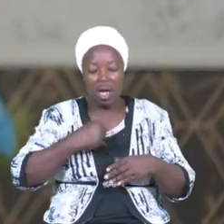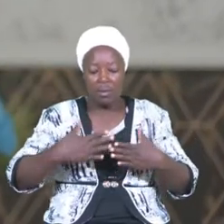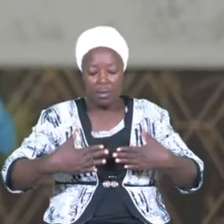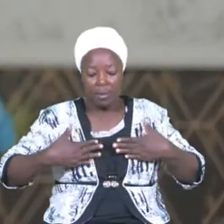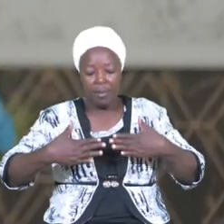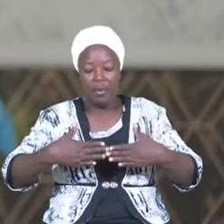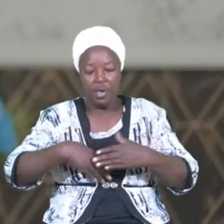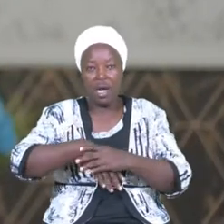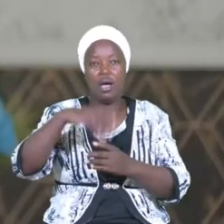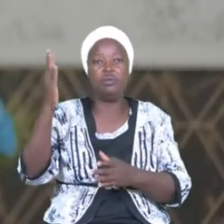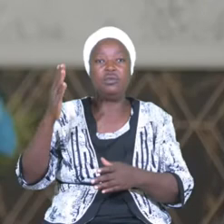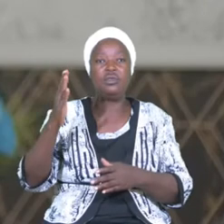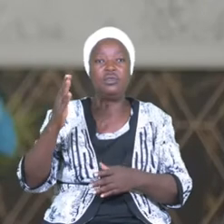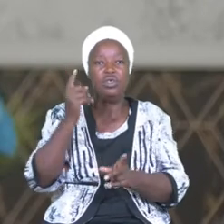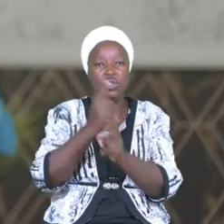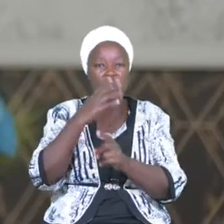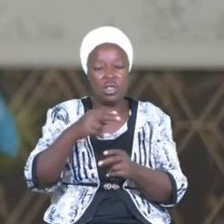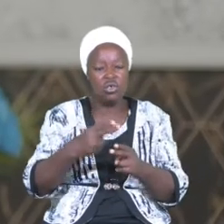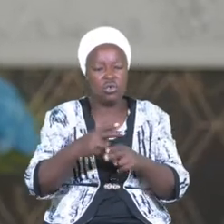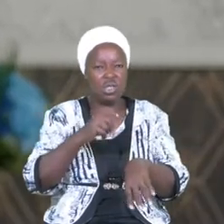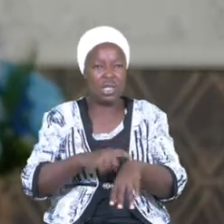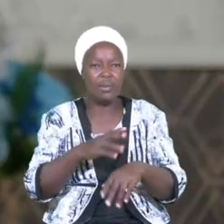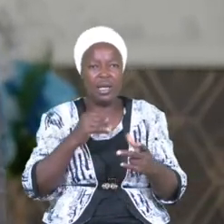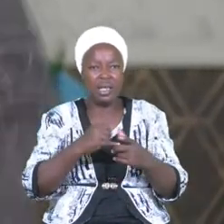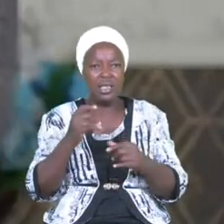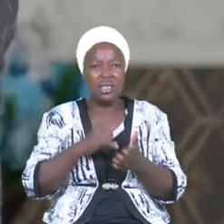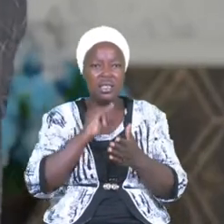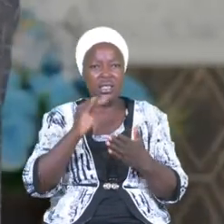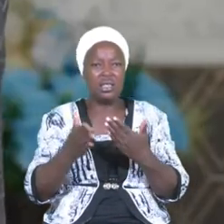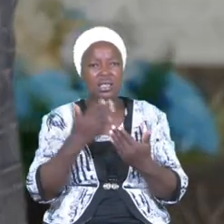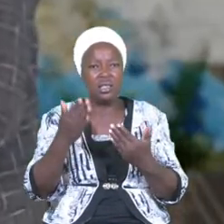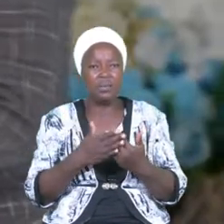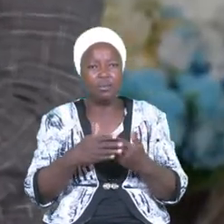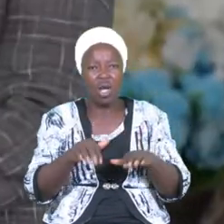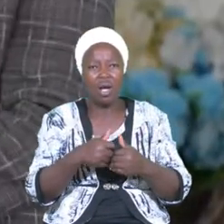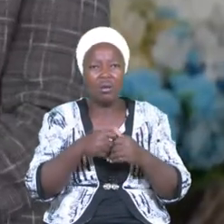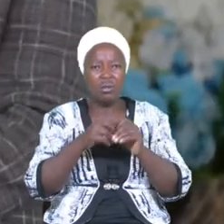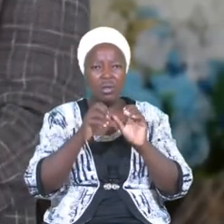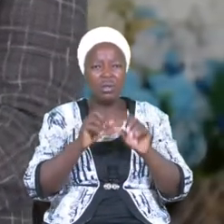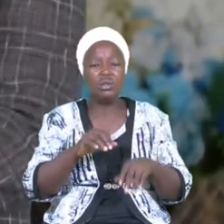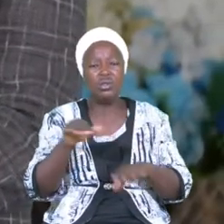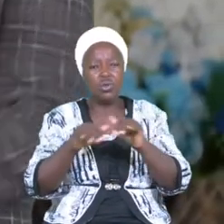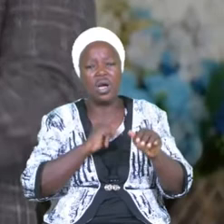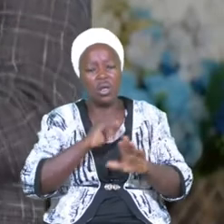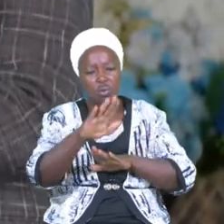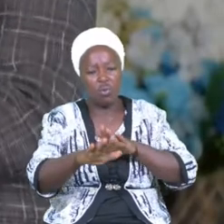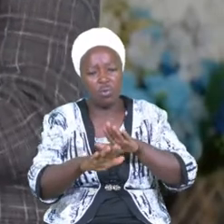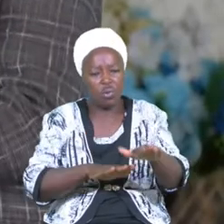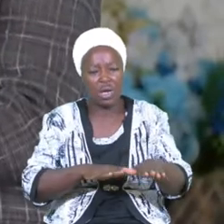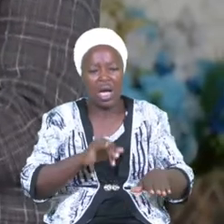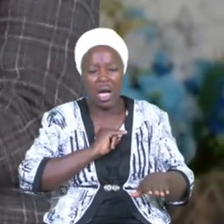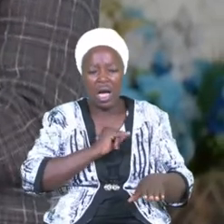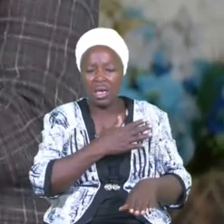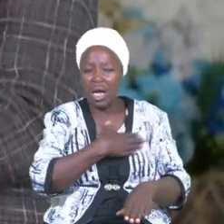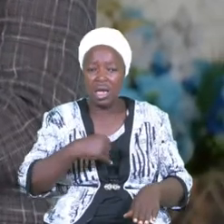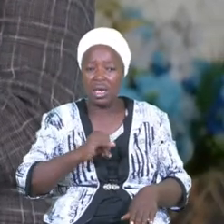time, and it's easy. How do I walk? I want to walk from here to there. If I think, how do